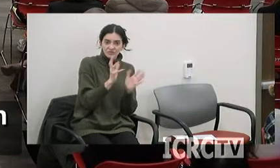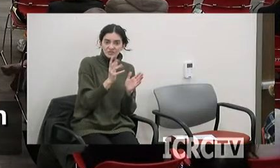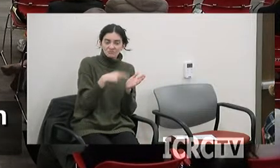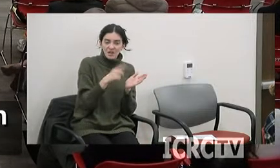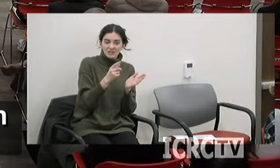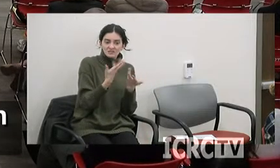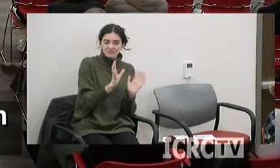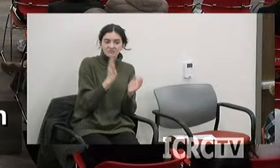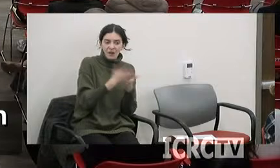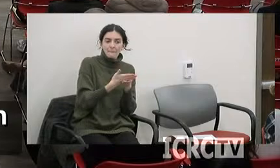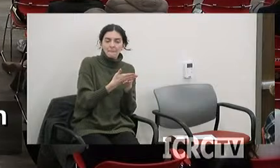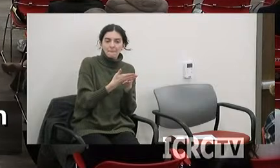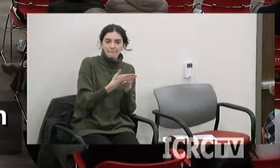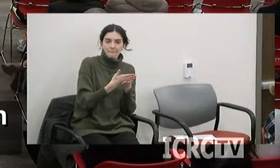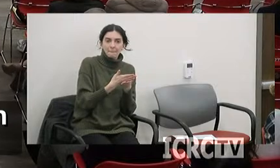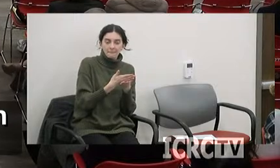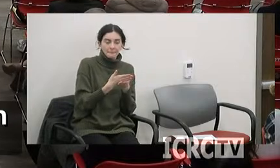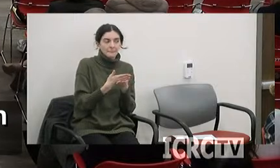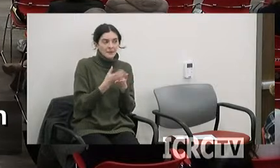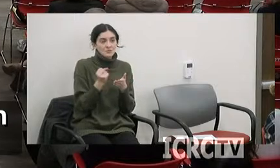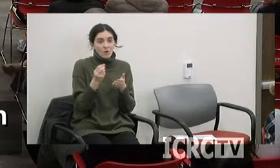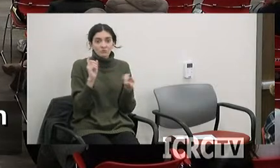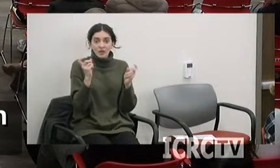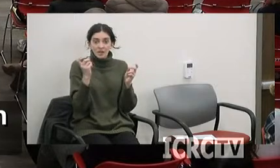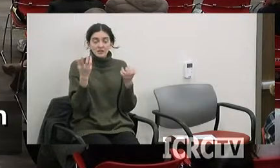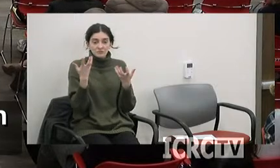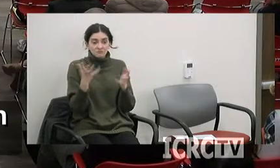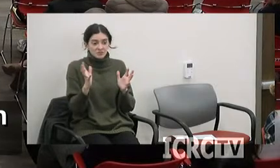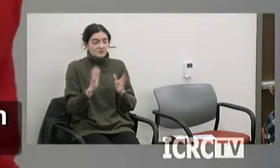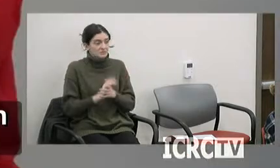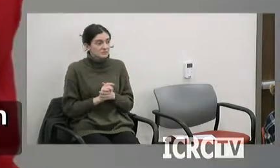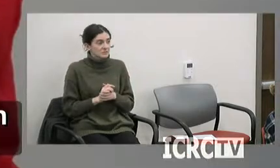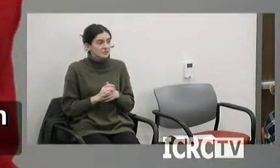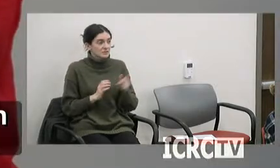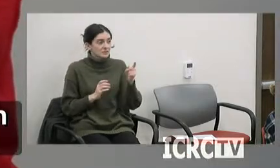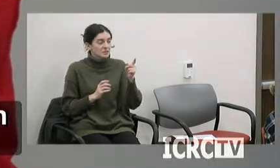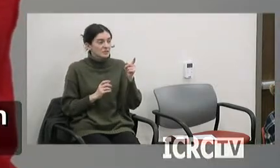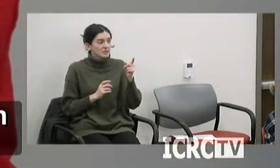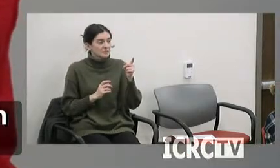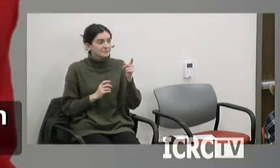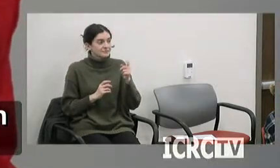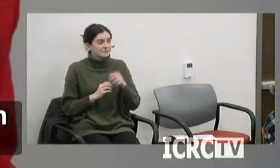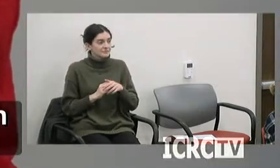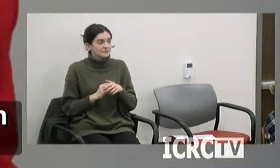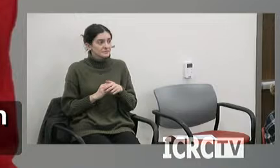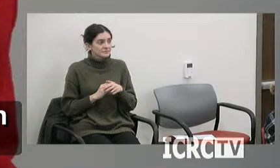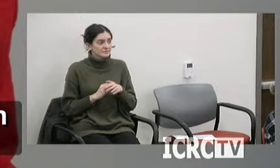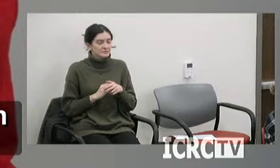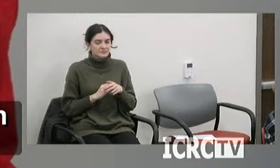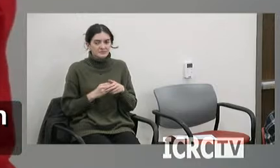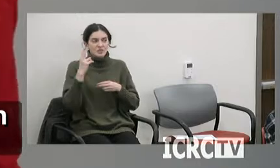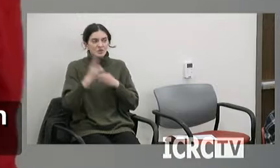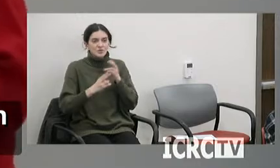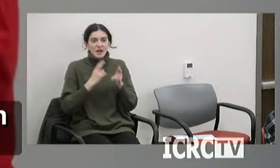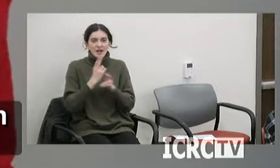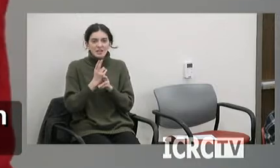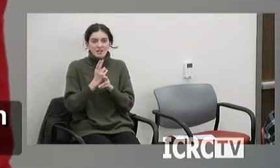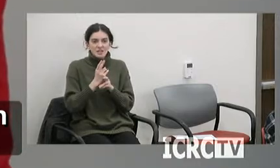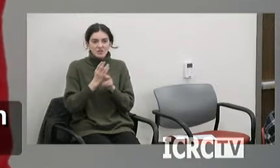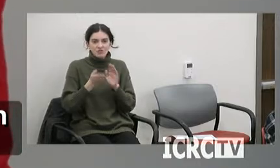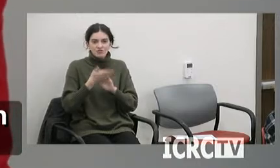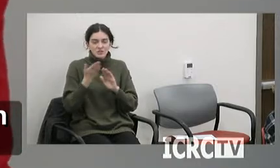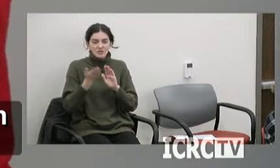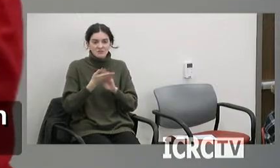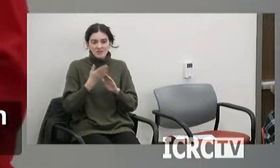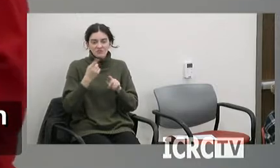Yeah, we had Discovery Education. It was called something else, something streaming. United beginning of